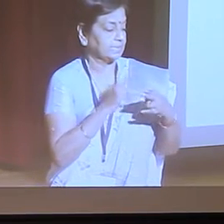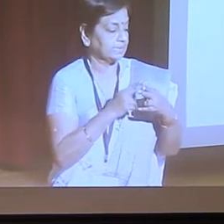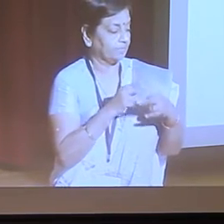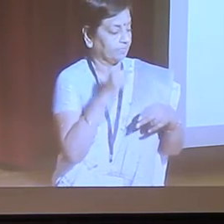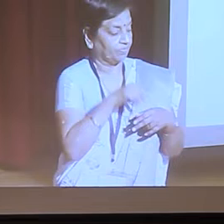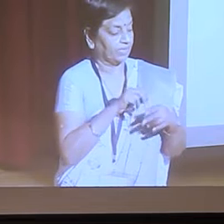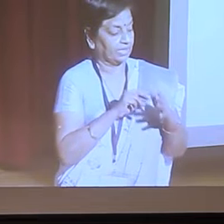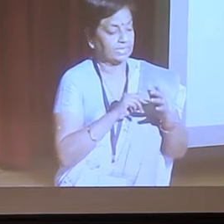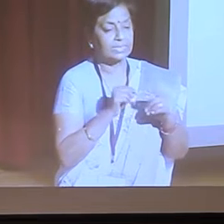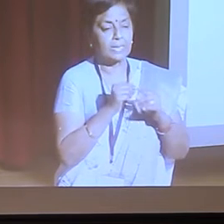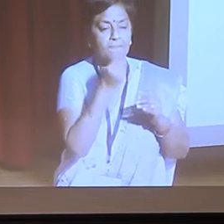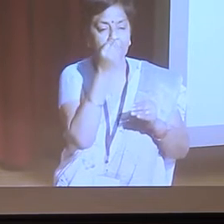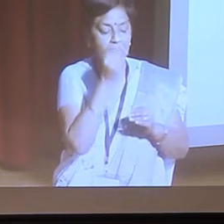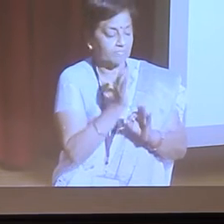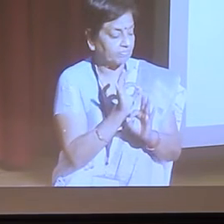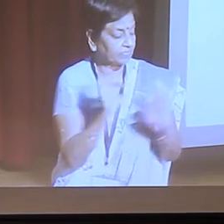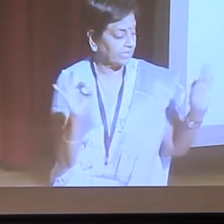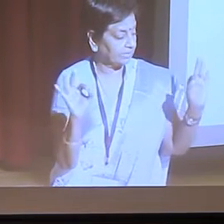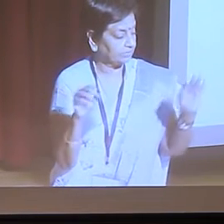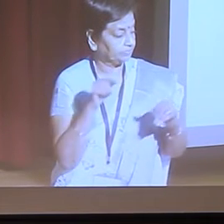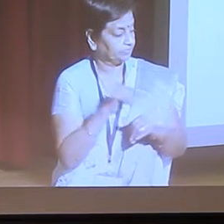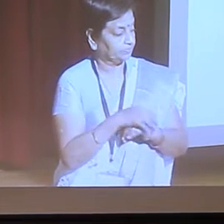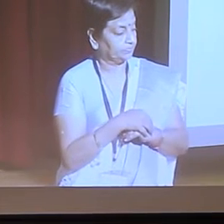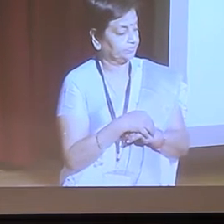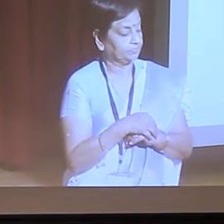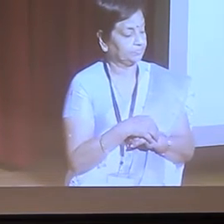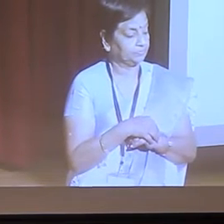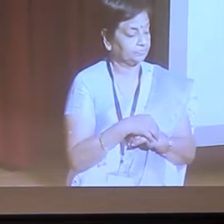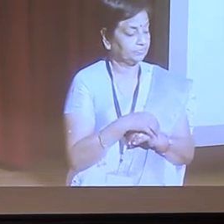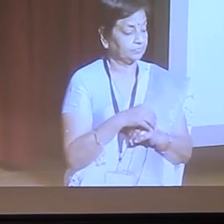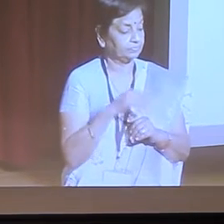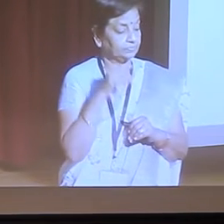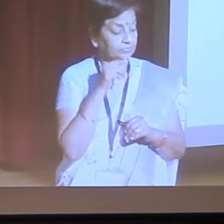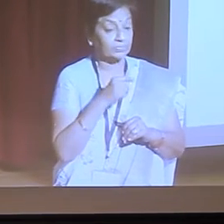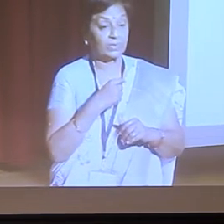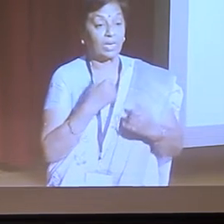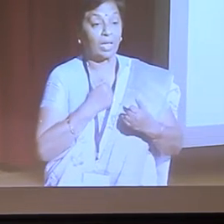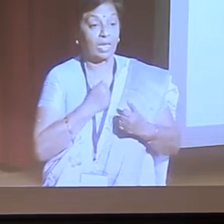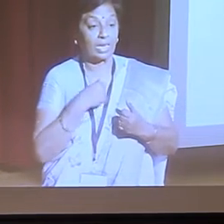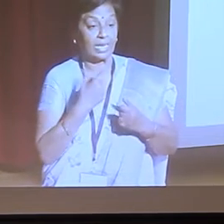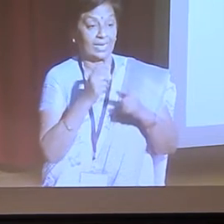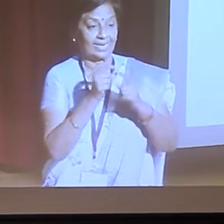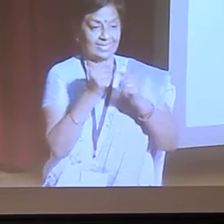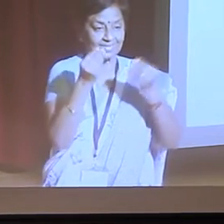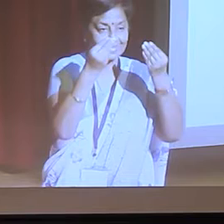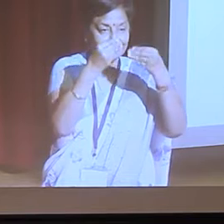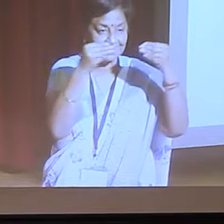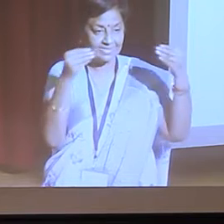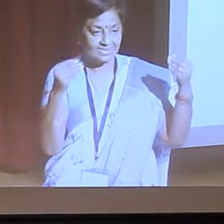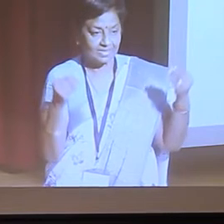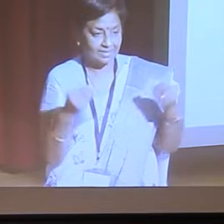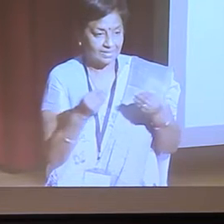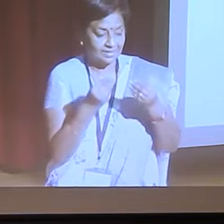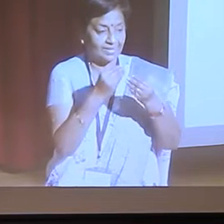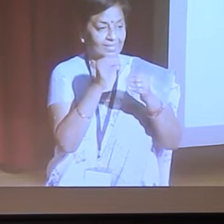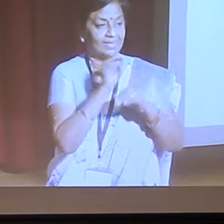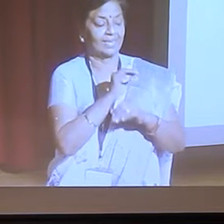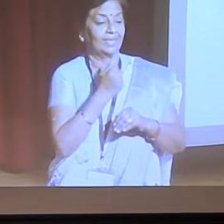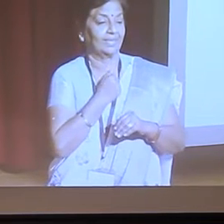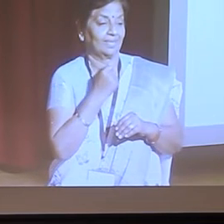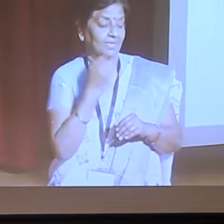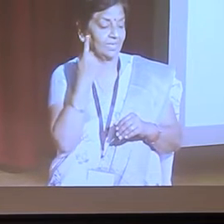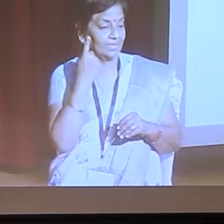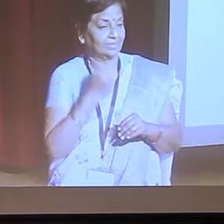understanding them. Recent decades are marked with growing interest in design and production of tactile adaptations